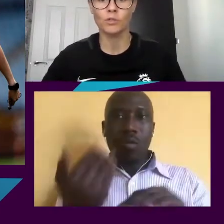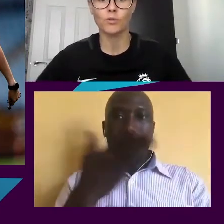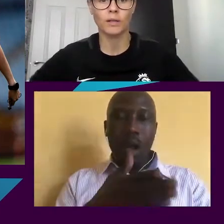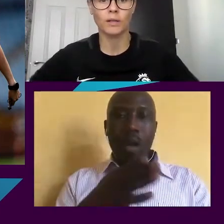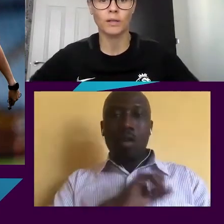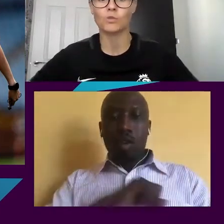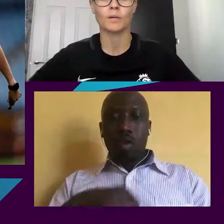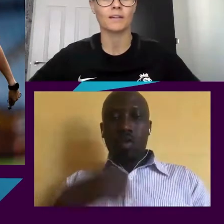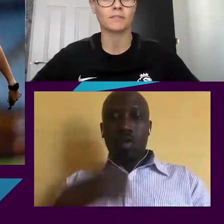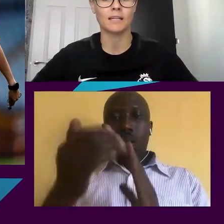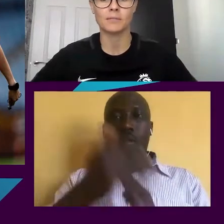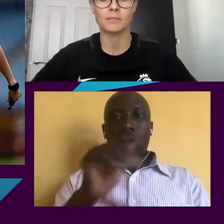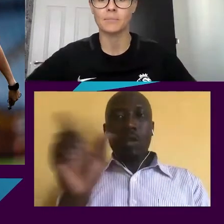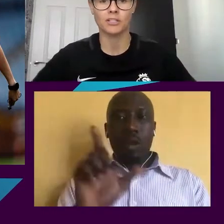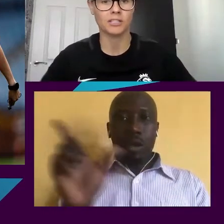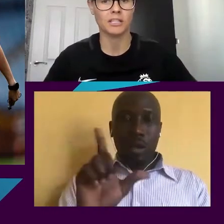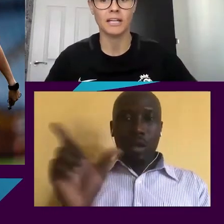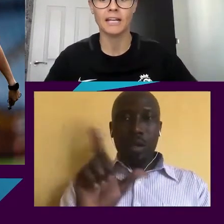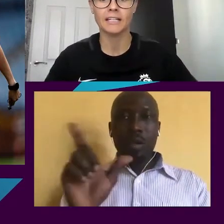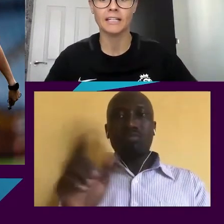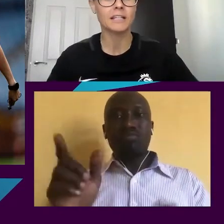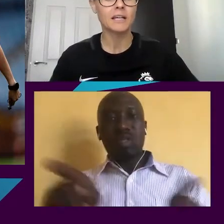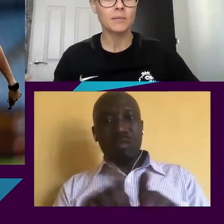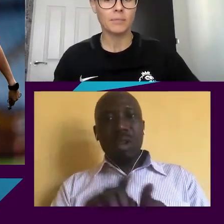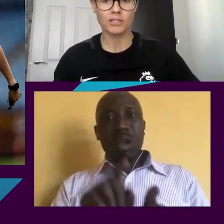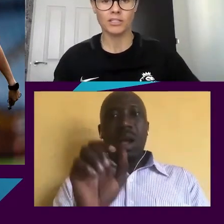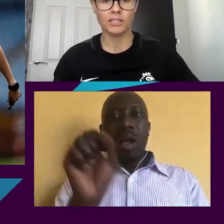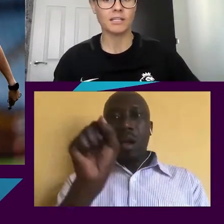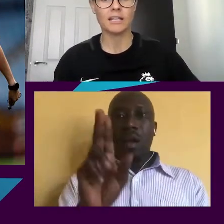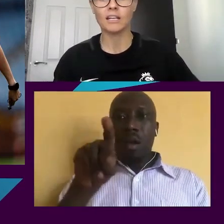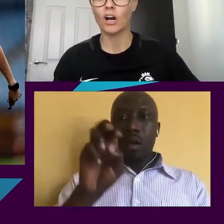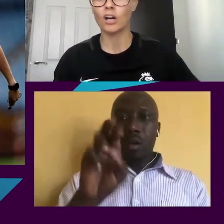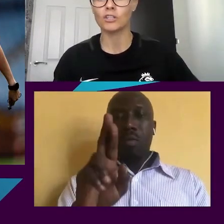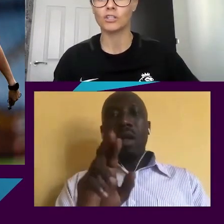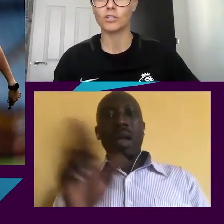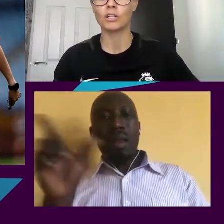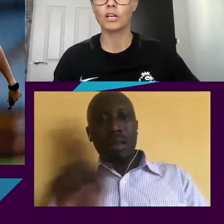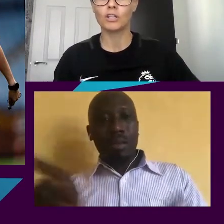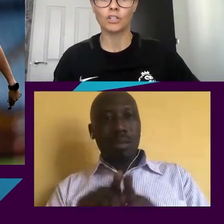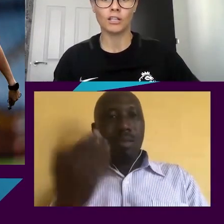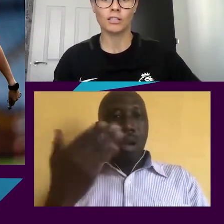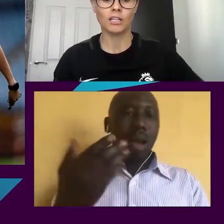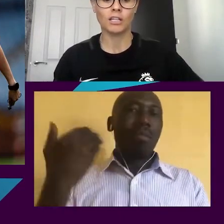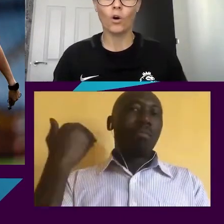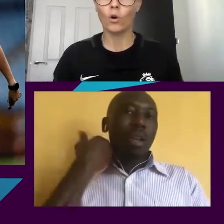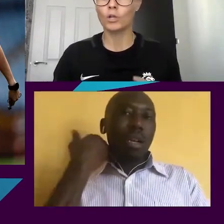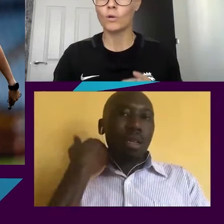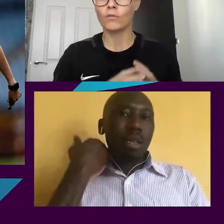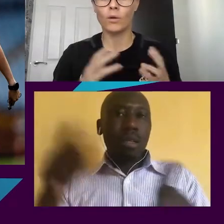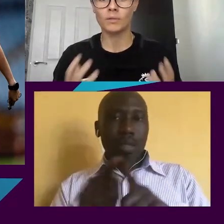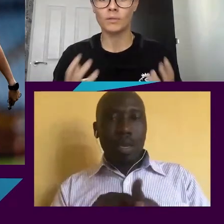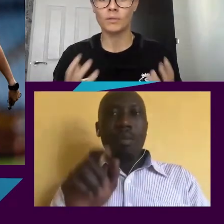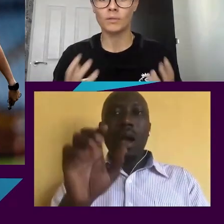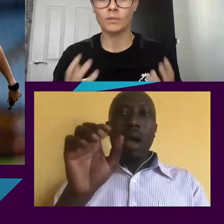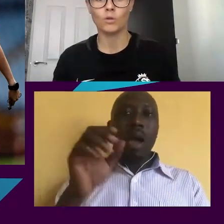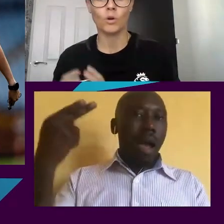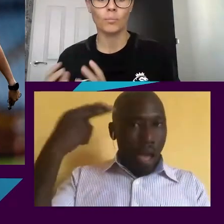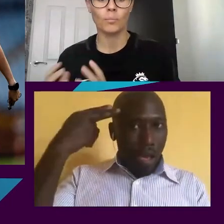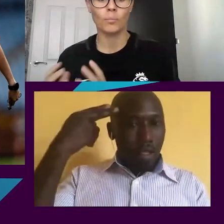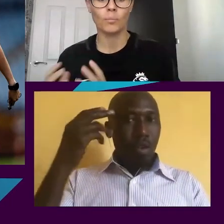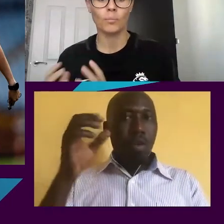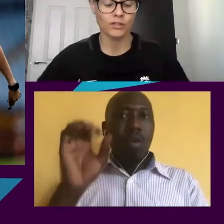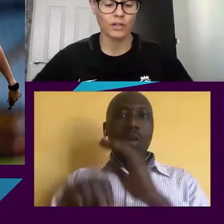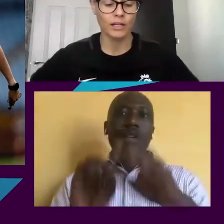and the Women's Super League. So we have teams like Manchester United, Manchester City, Arsenal, Chelsea, all who have women's teams